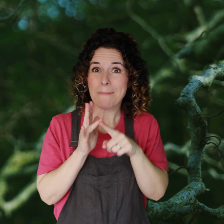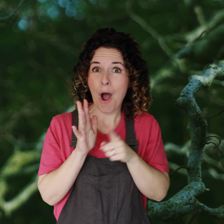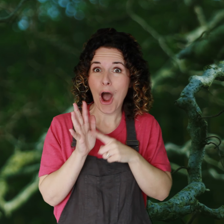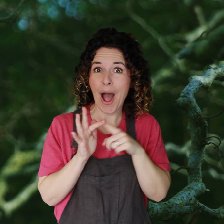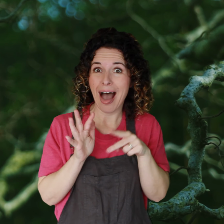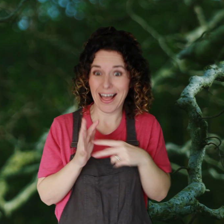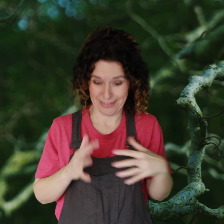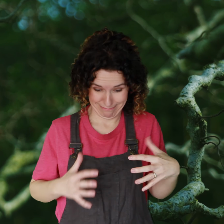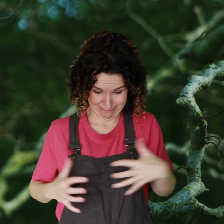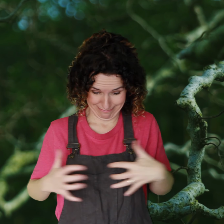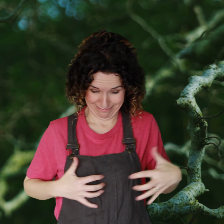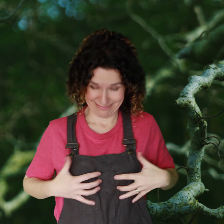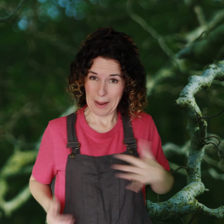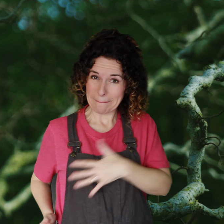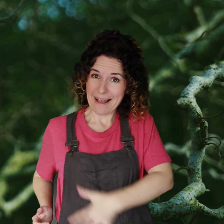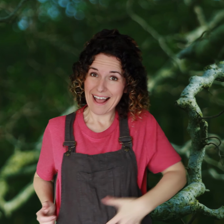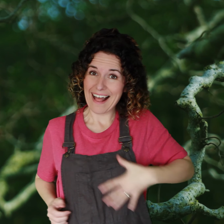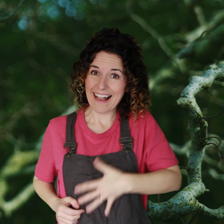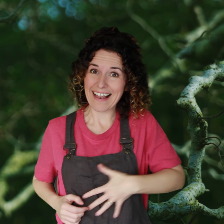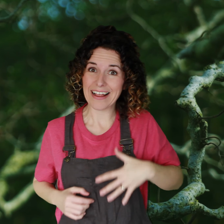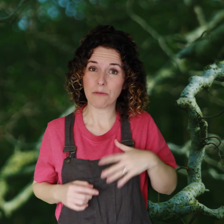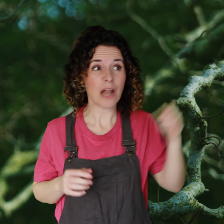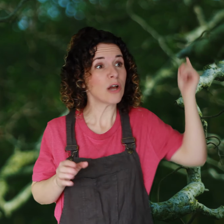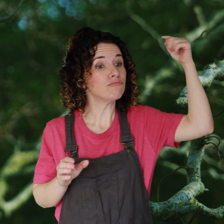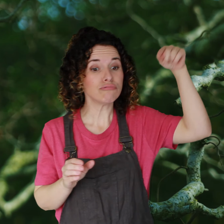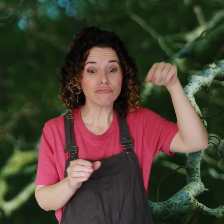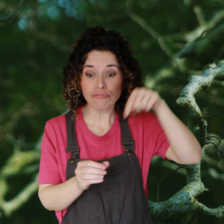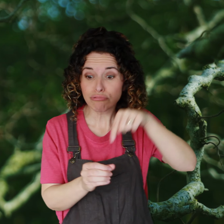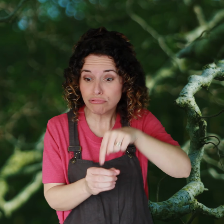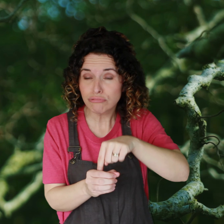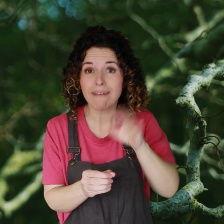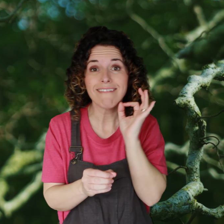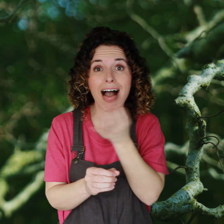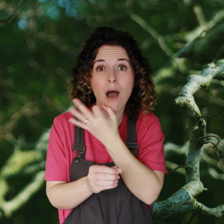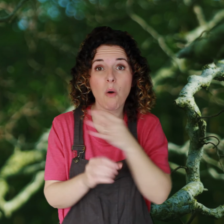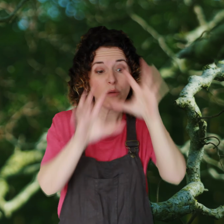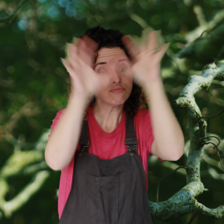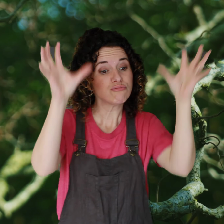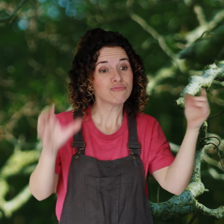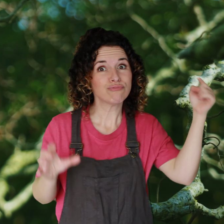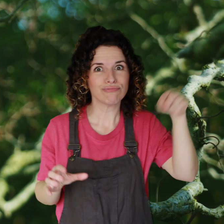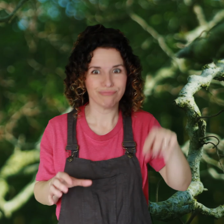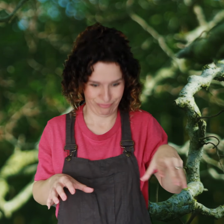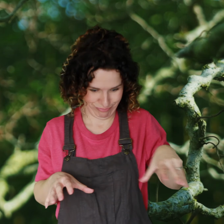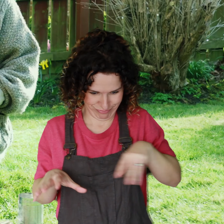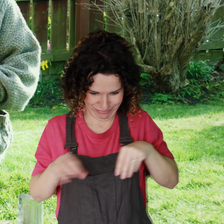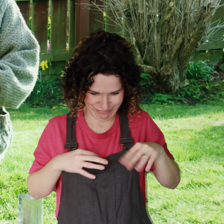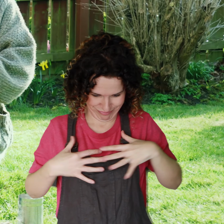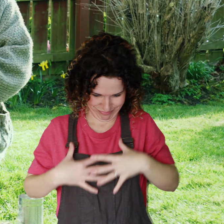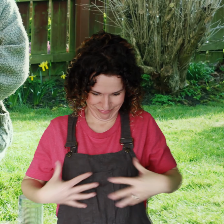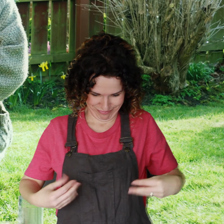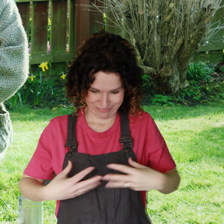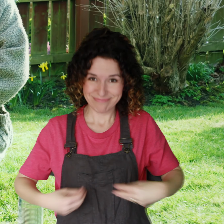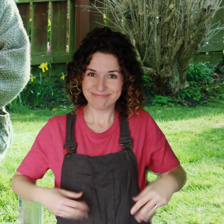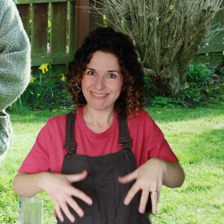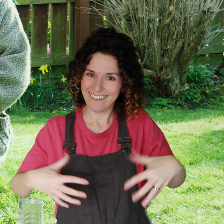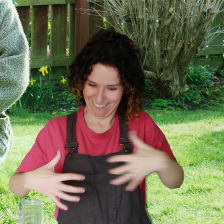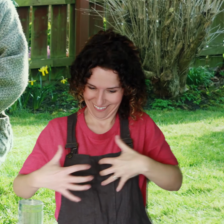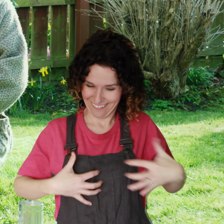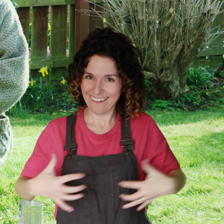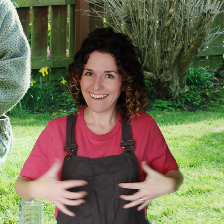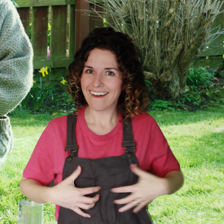So when collecting from a flower or bush, they collect it on their pollen brush. I could make an